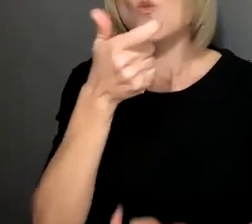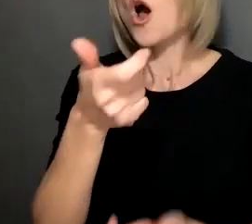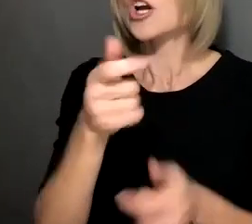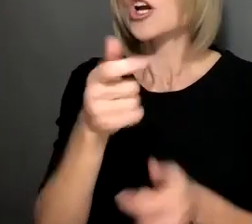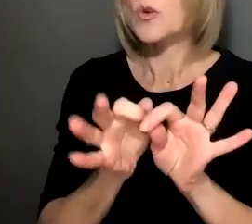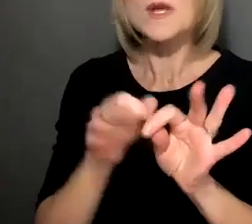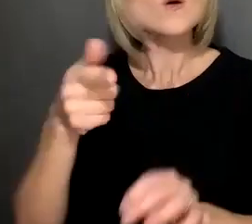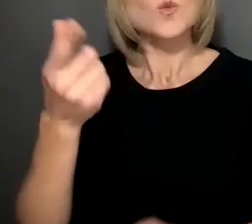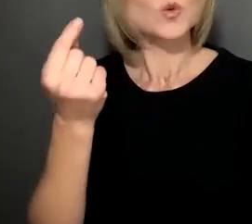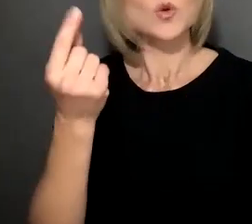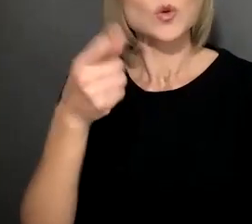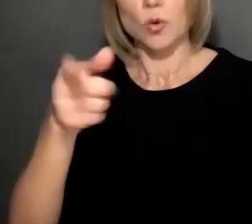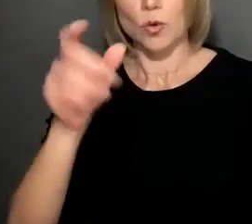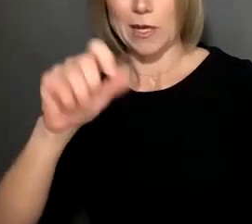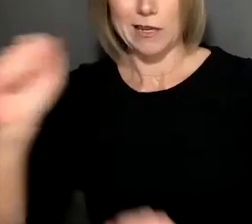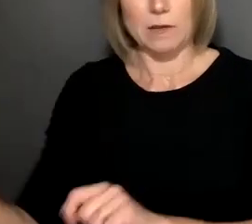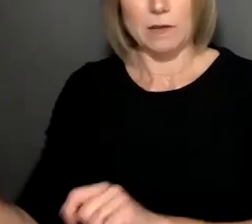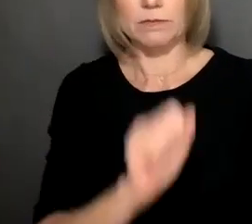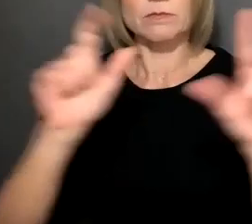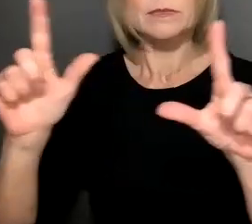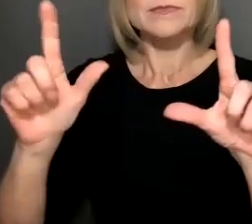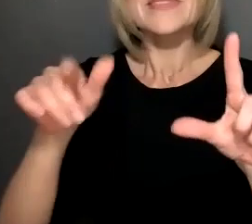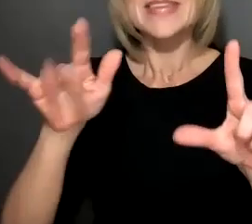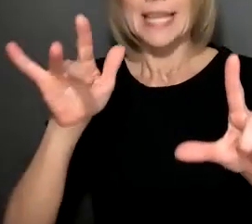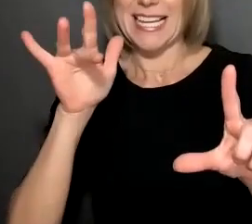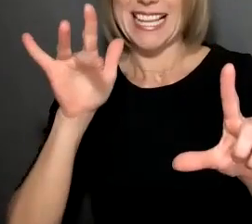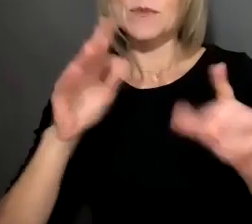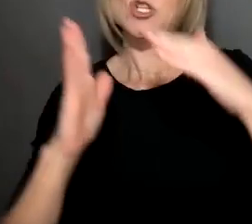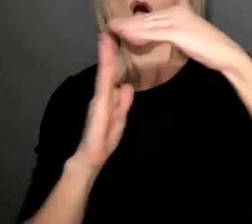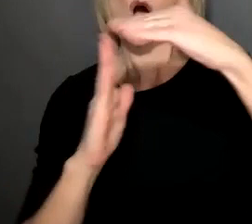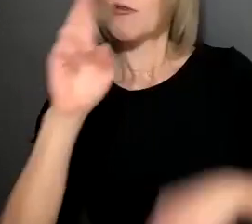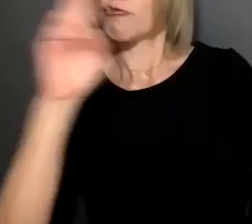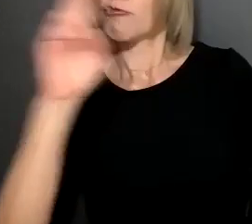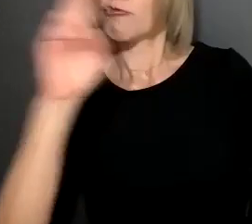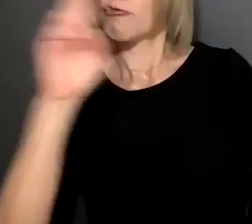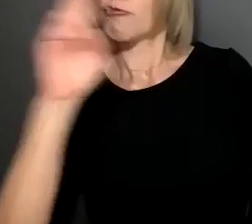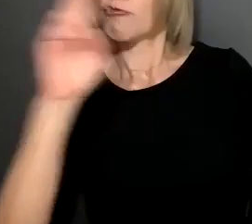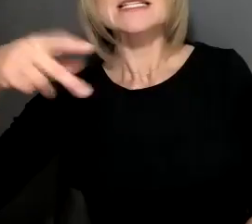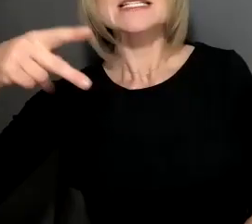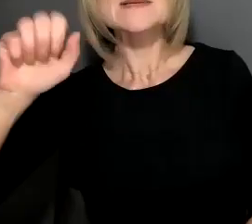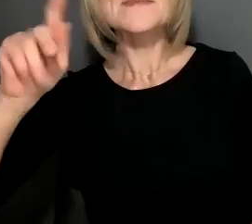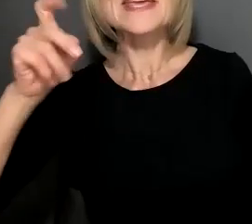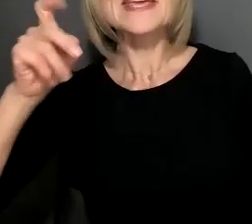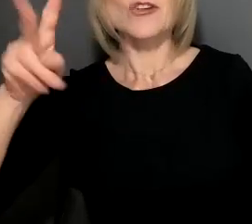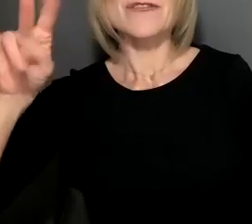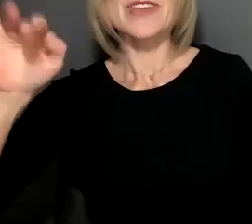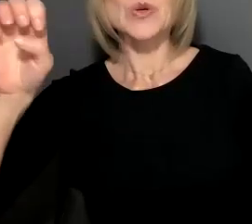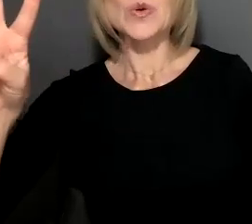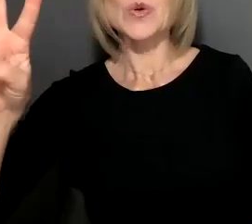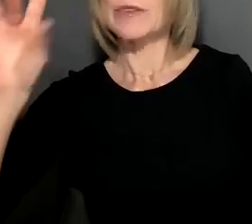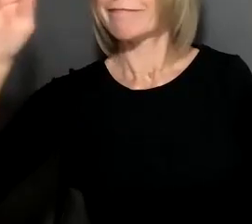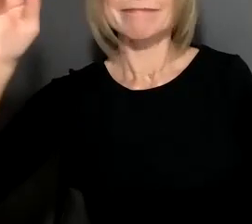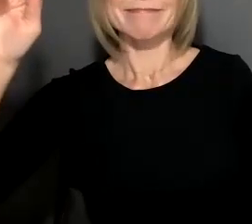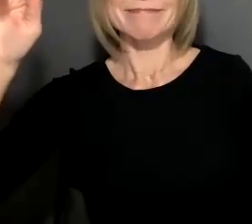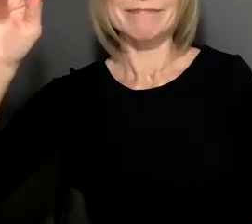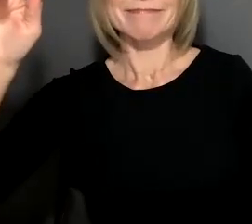speaker view, and you'll find that selection in the top right-hand corner of your Zoom window. And let's face it, by now, aren't we